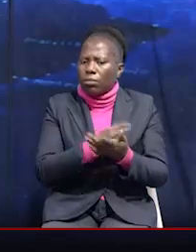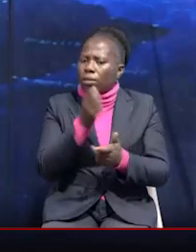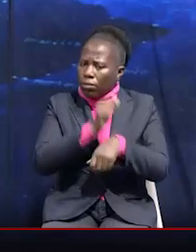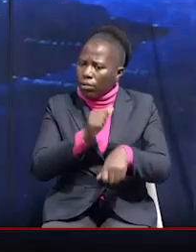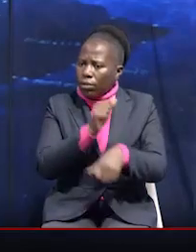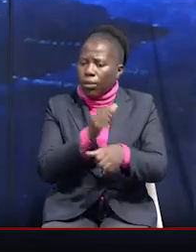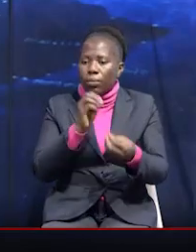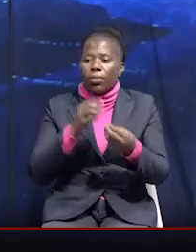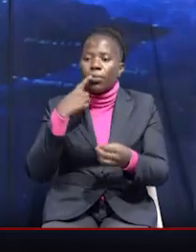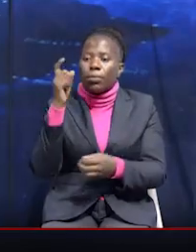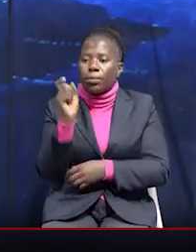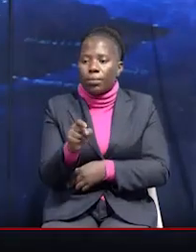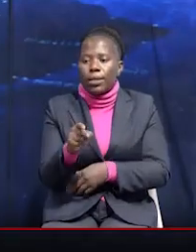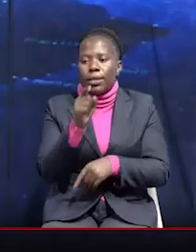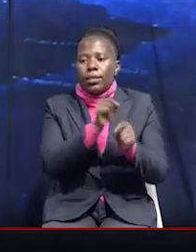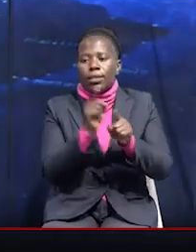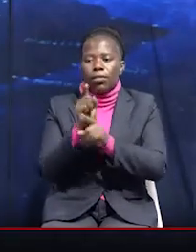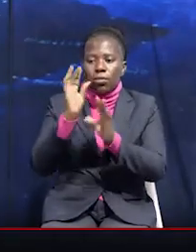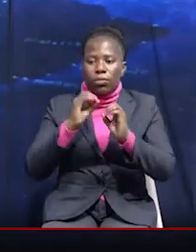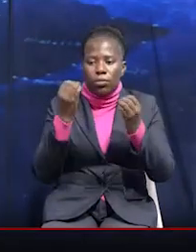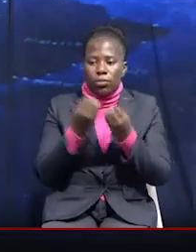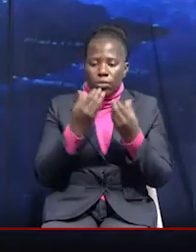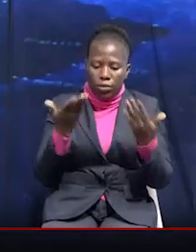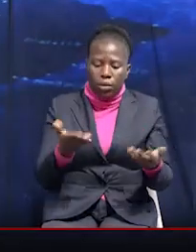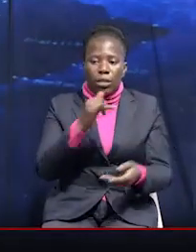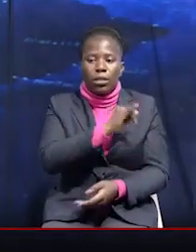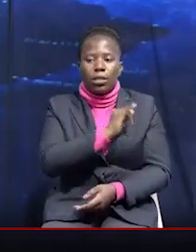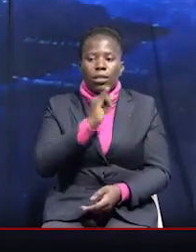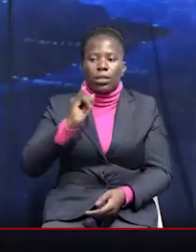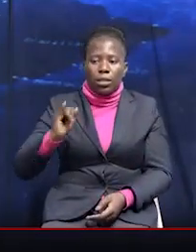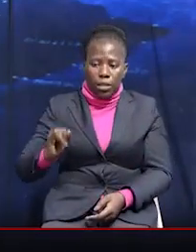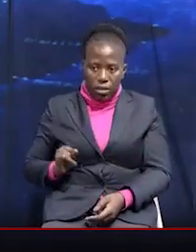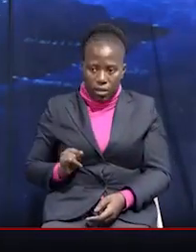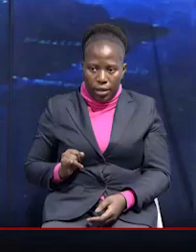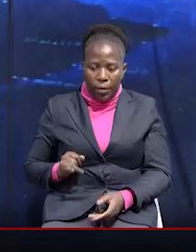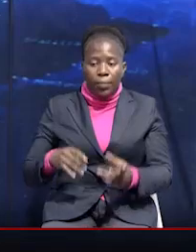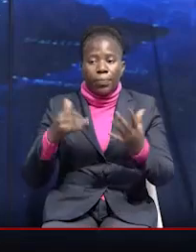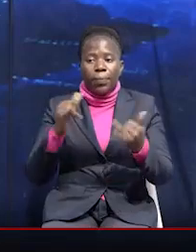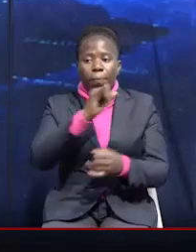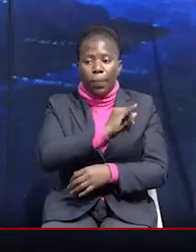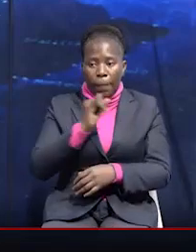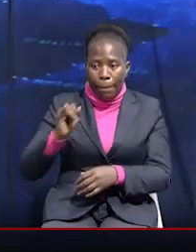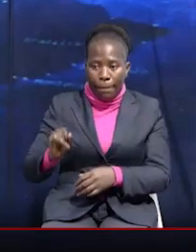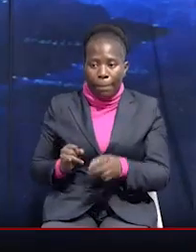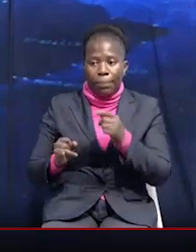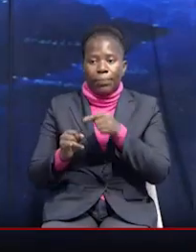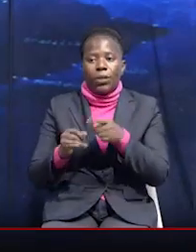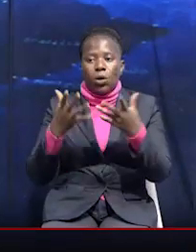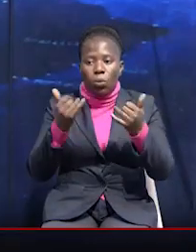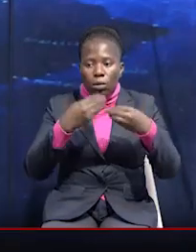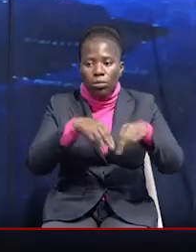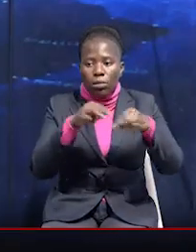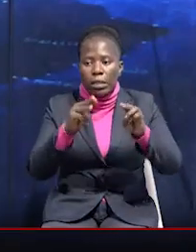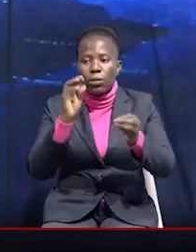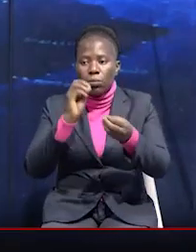it comes to the industry perspective, you find that the industry will want to rush for sales promotion